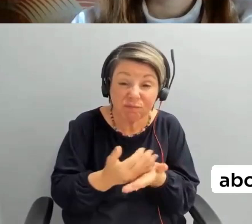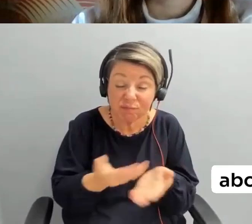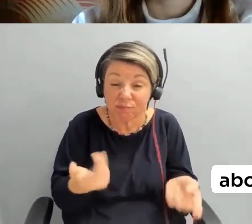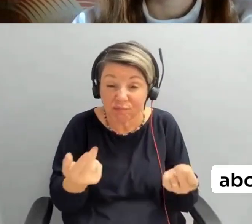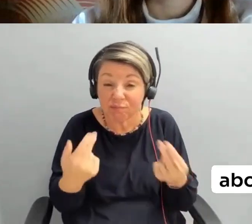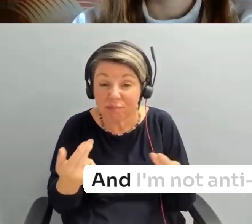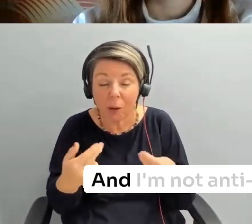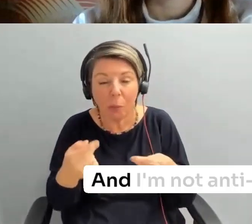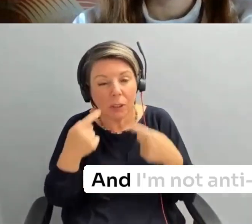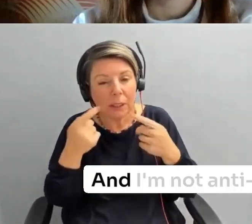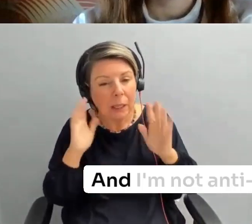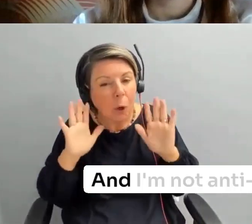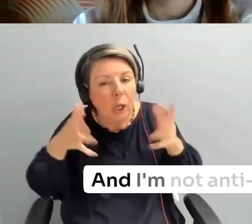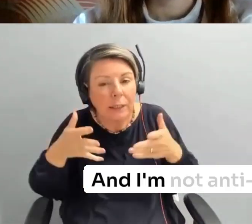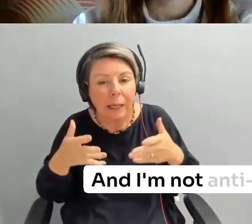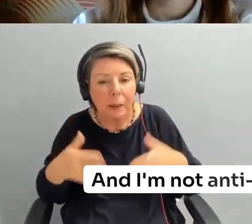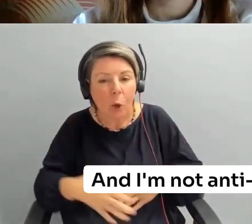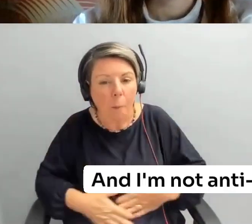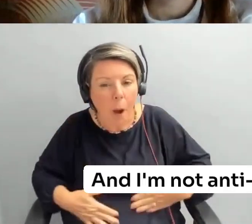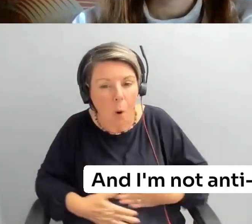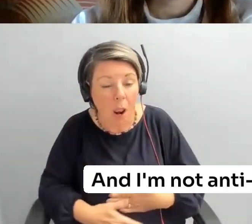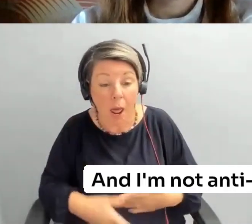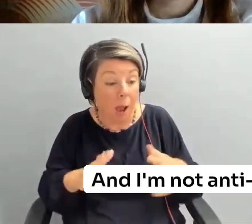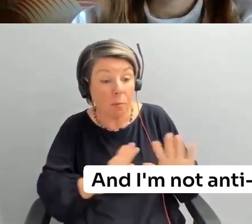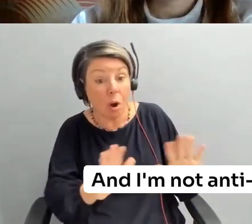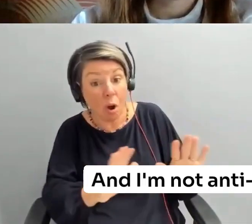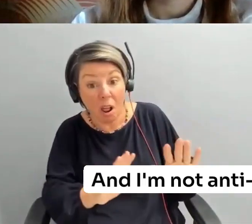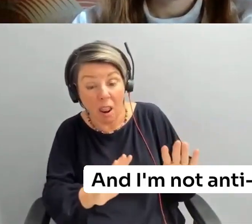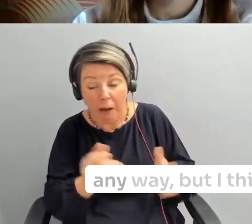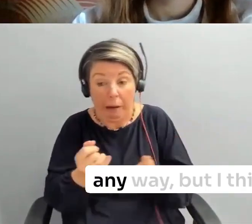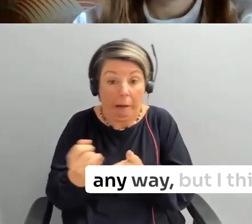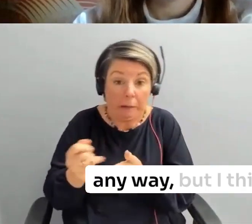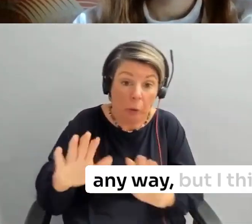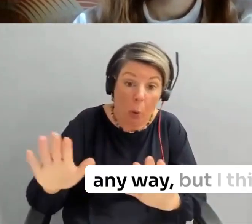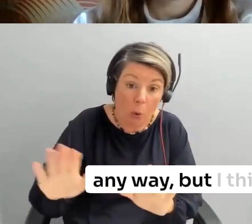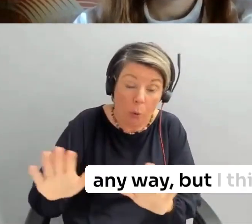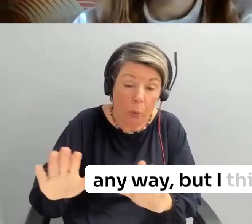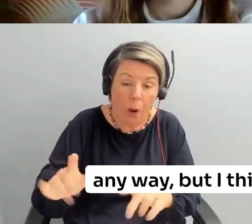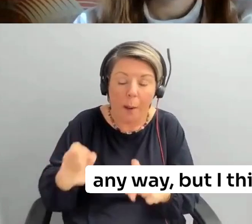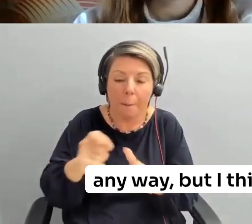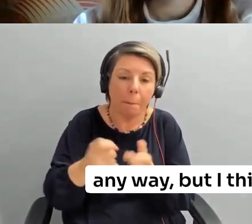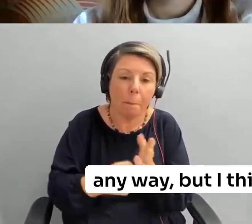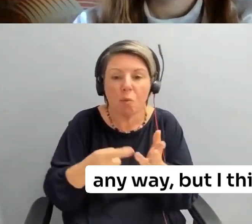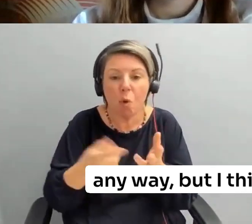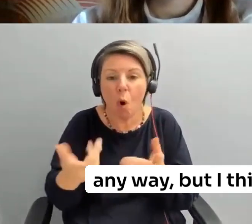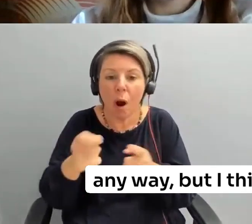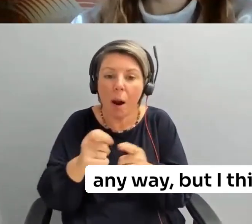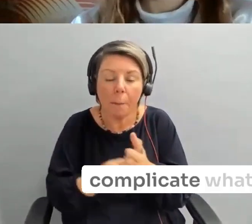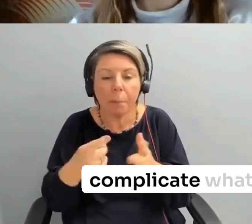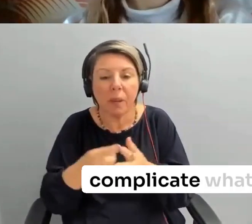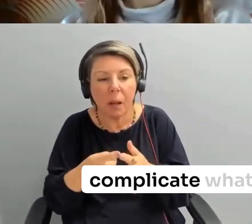our bowel, and I'm not anti probiotics or prebiotics in any way, but I think sometimes